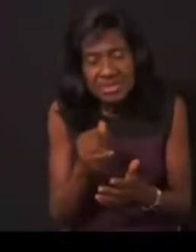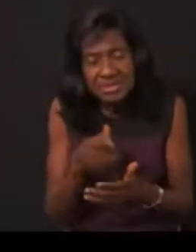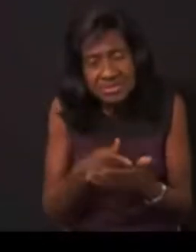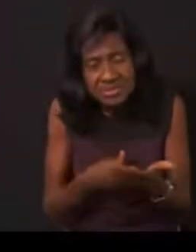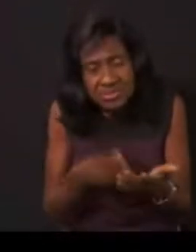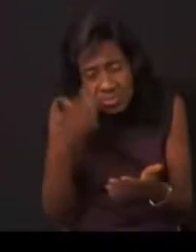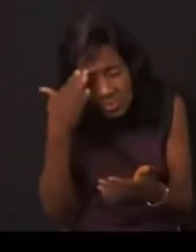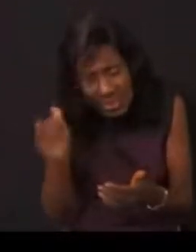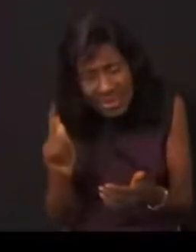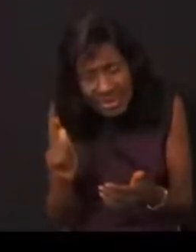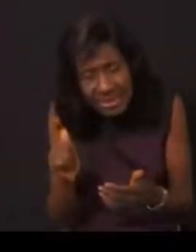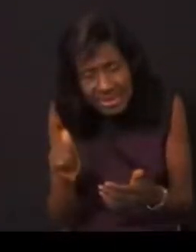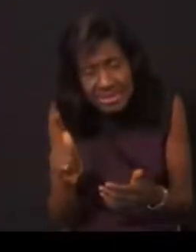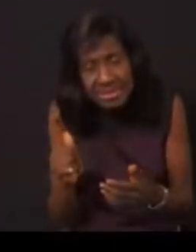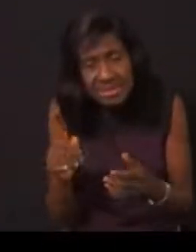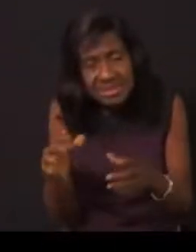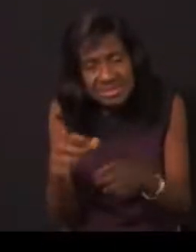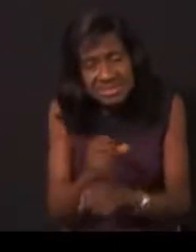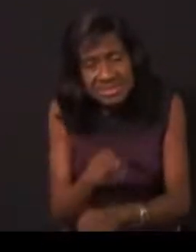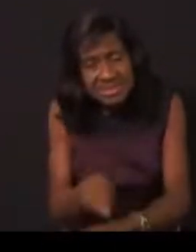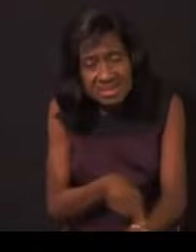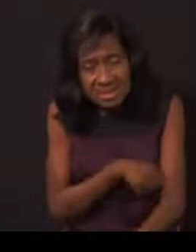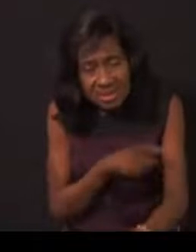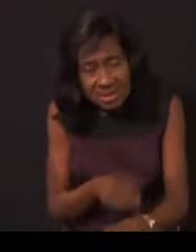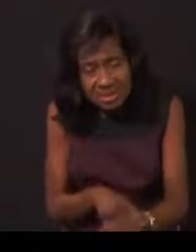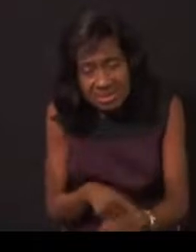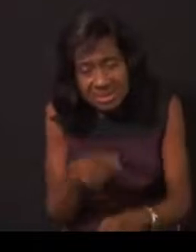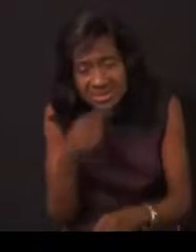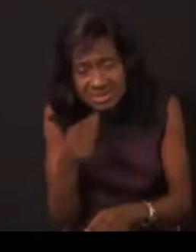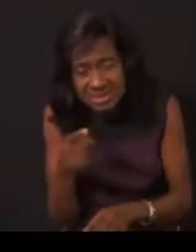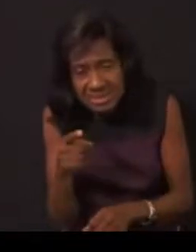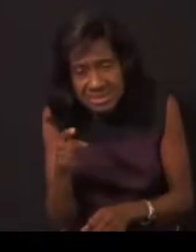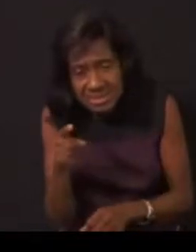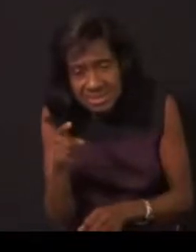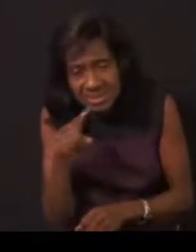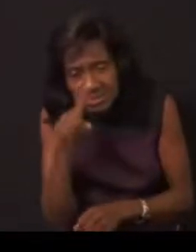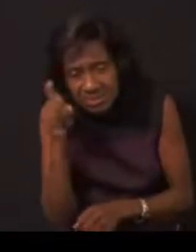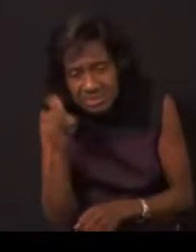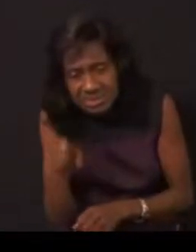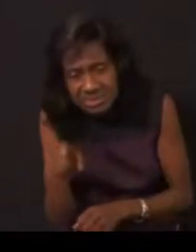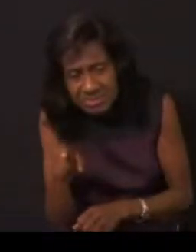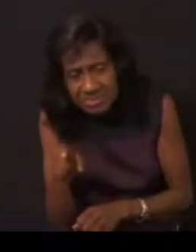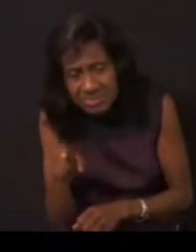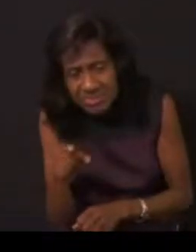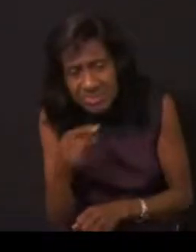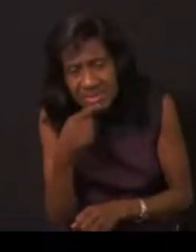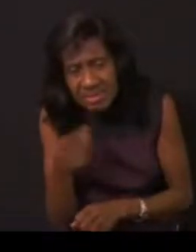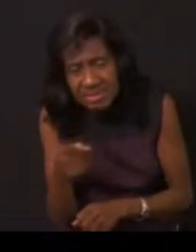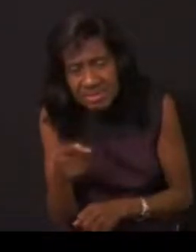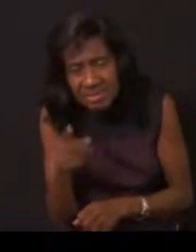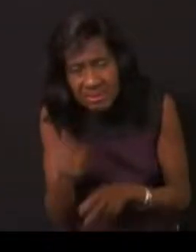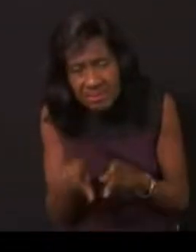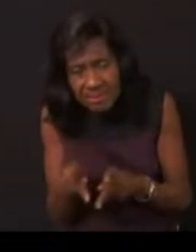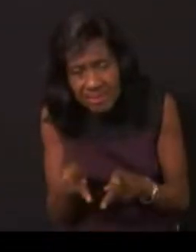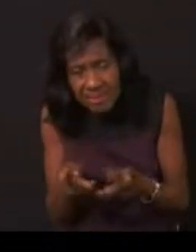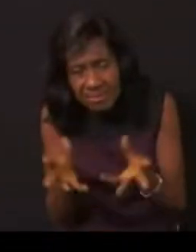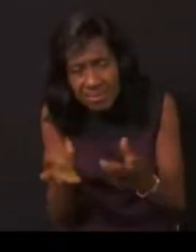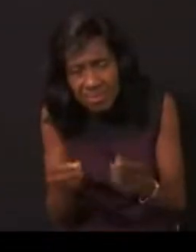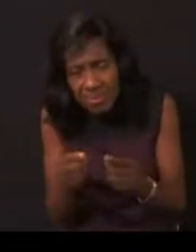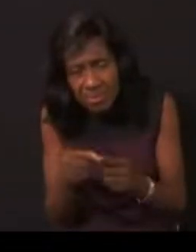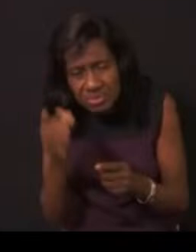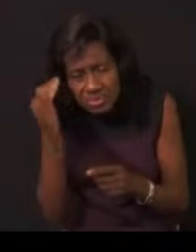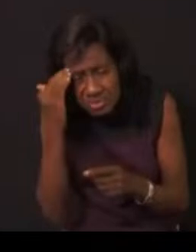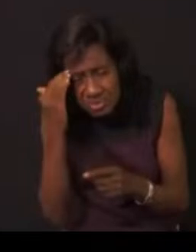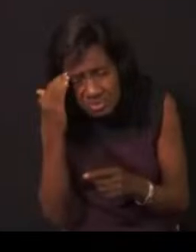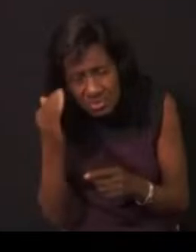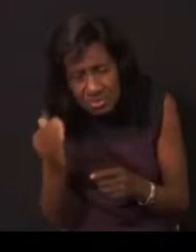little bit time to get that active. With all due respect, Minister, I think people want to know about the amount